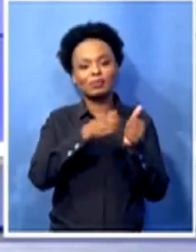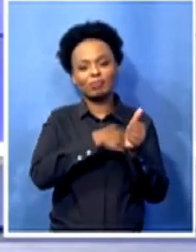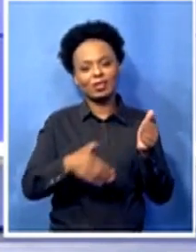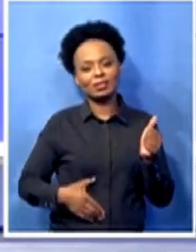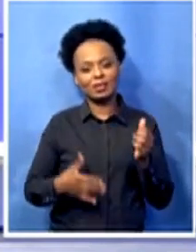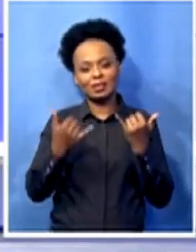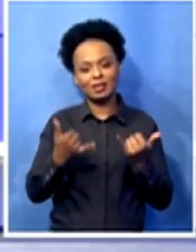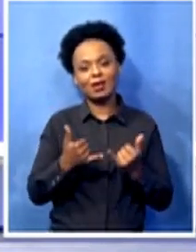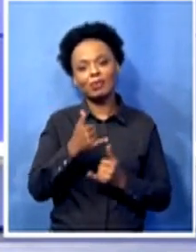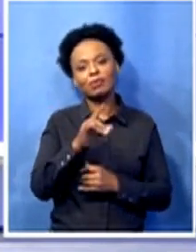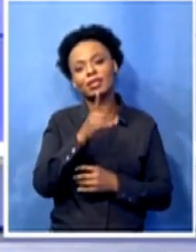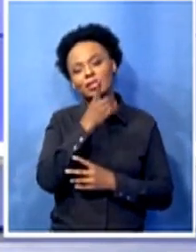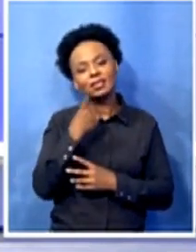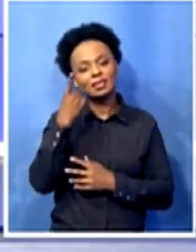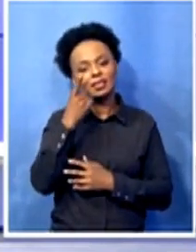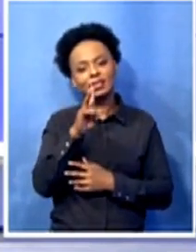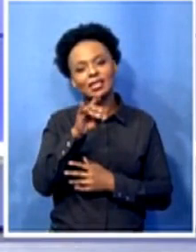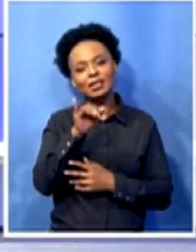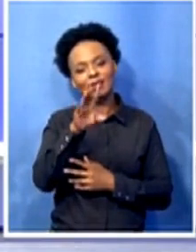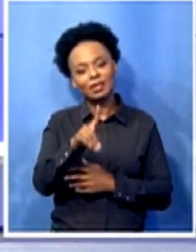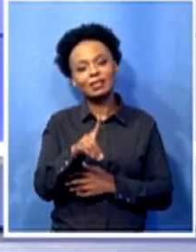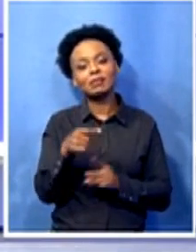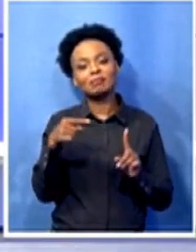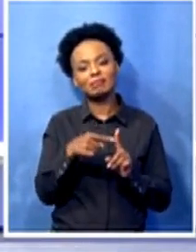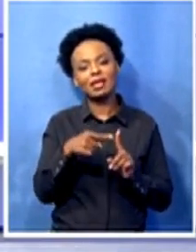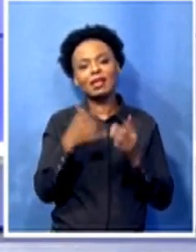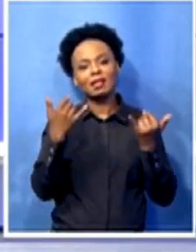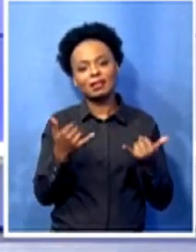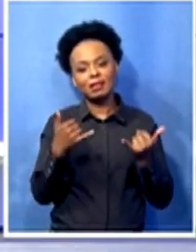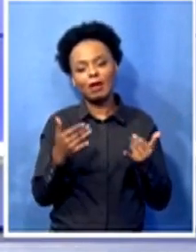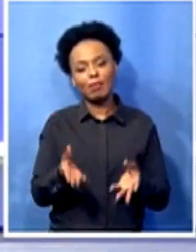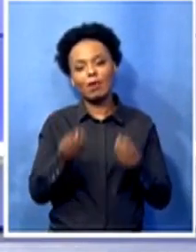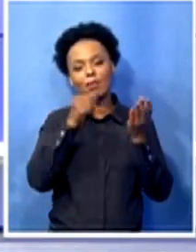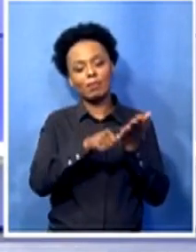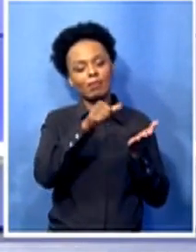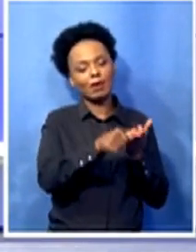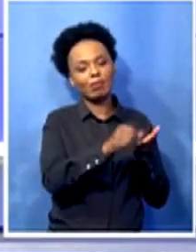Mabuza, getting a memorandum from the Treatment Action Campaign about how the